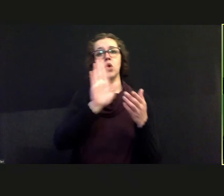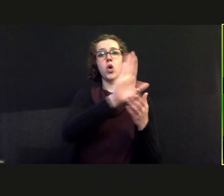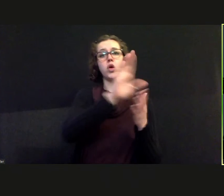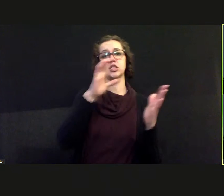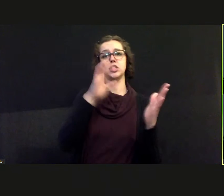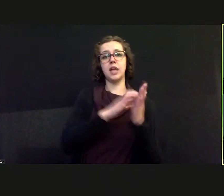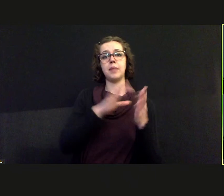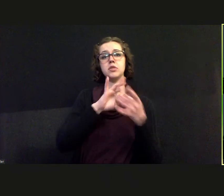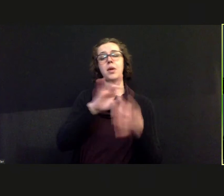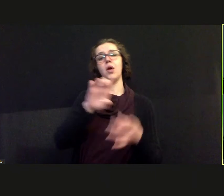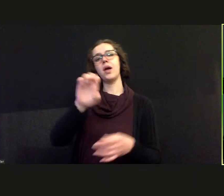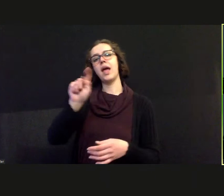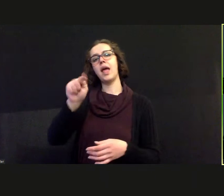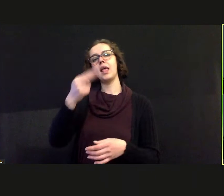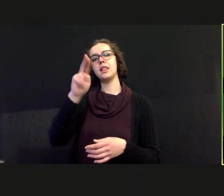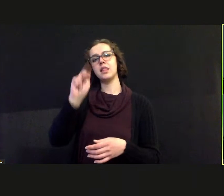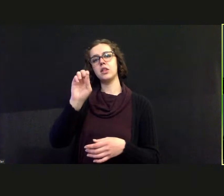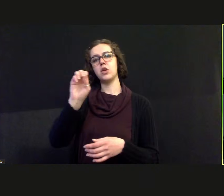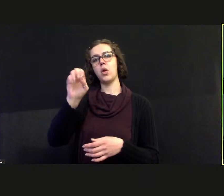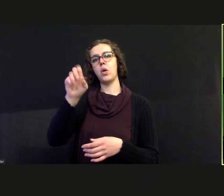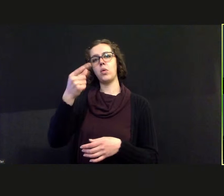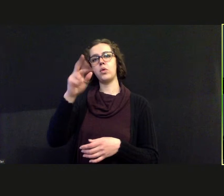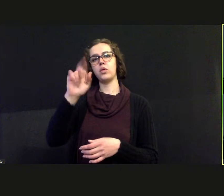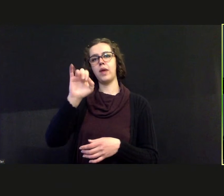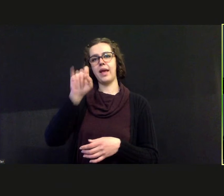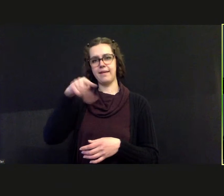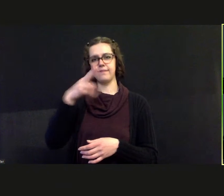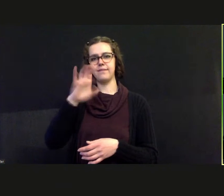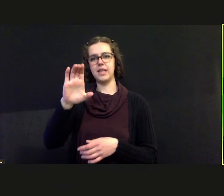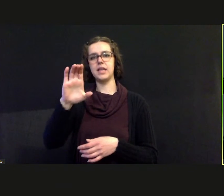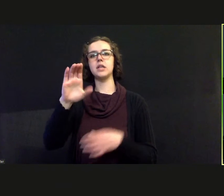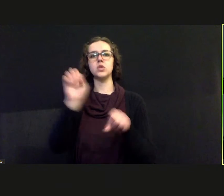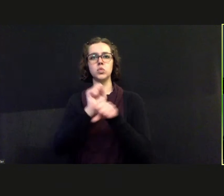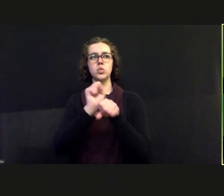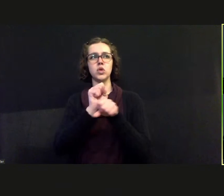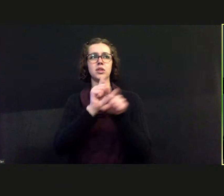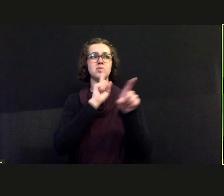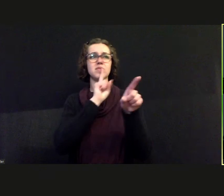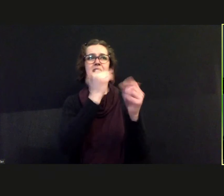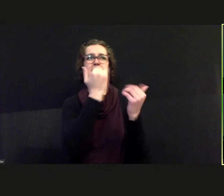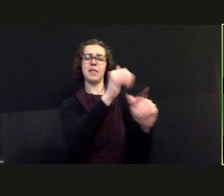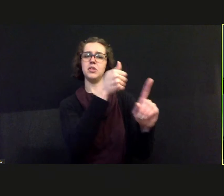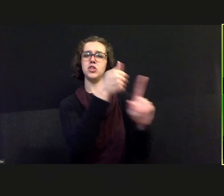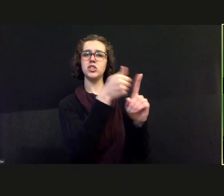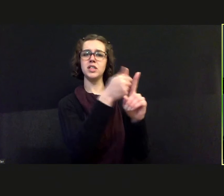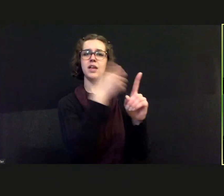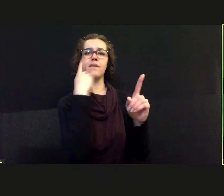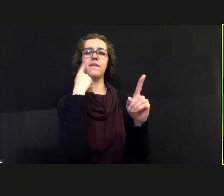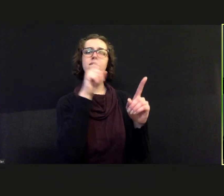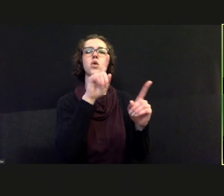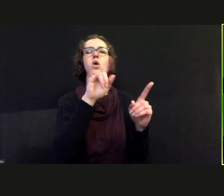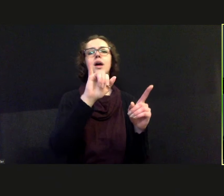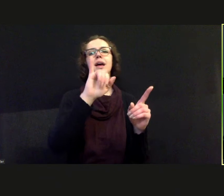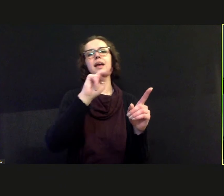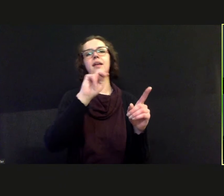work and limited herself to an introductory piece. So she was always willing to step aside and